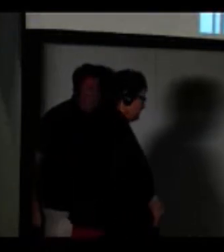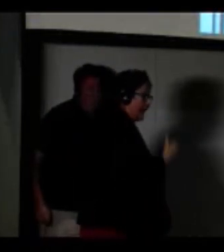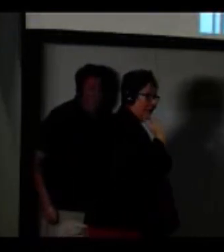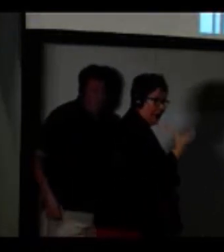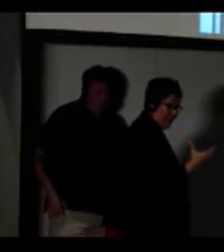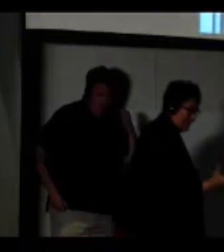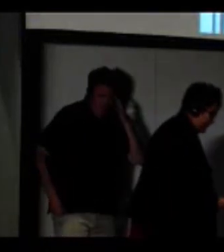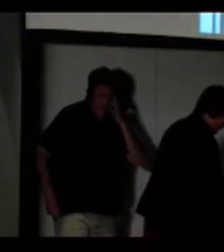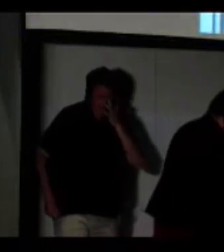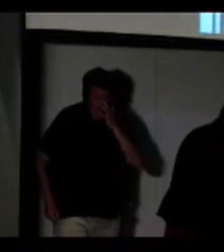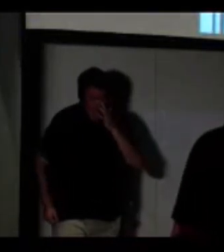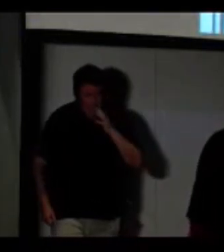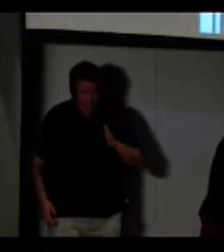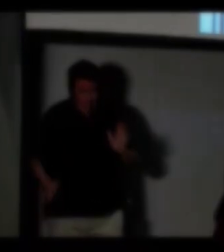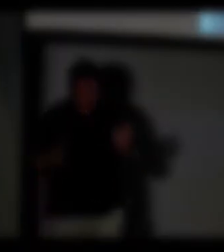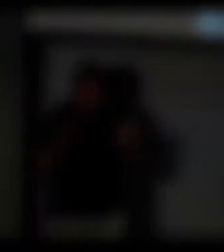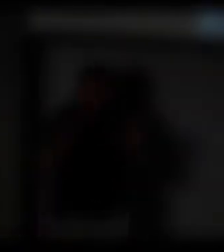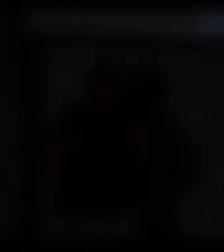much.